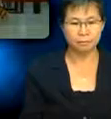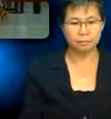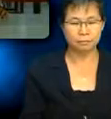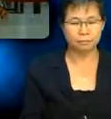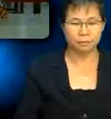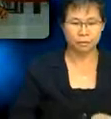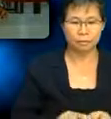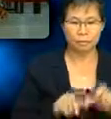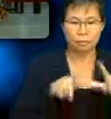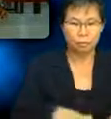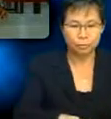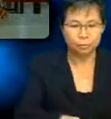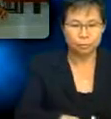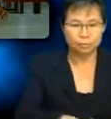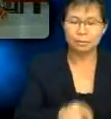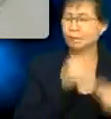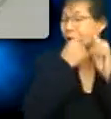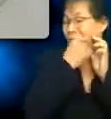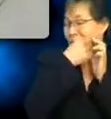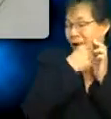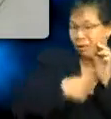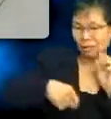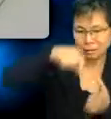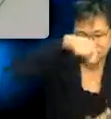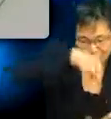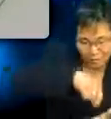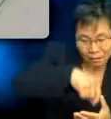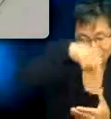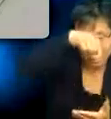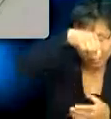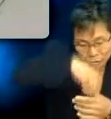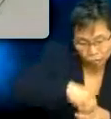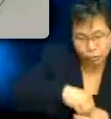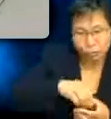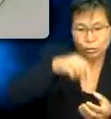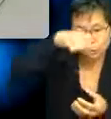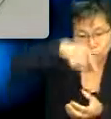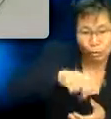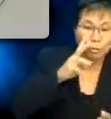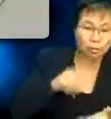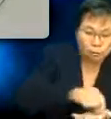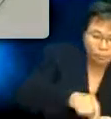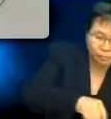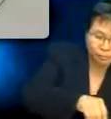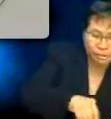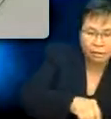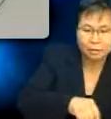Put the scraped cheek cells into the drop of water and give it a stir.